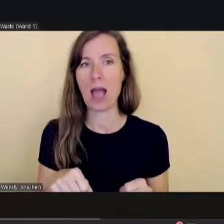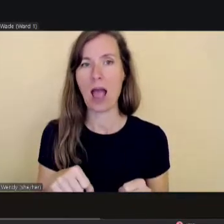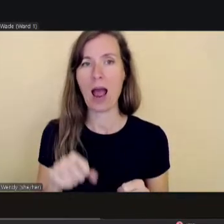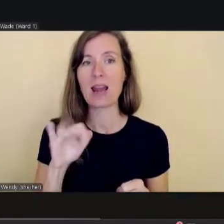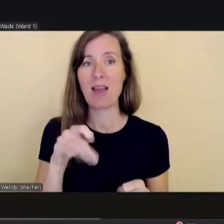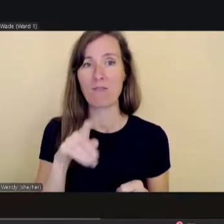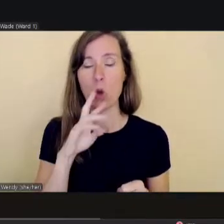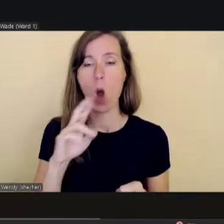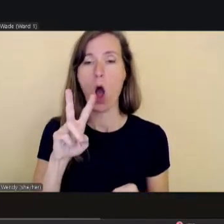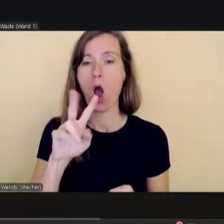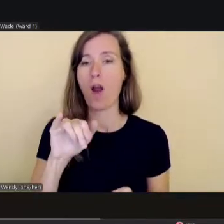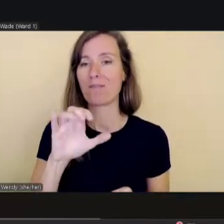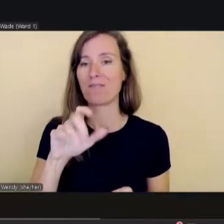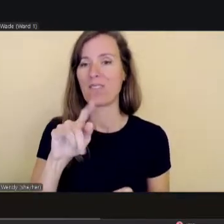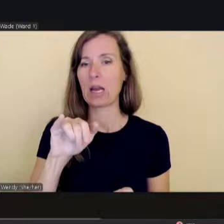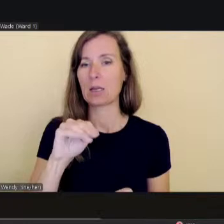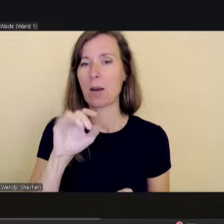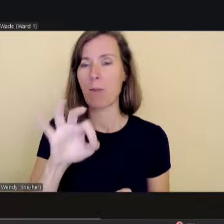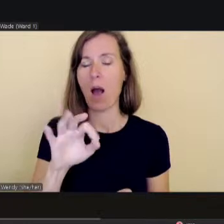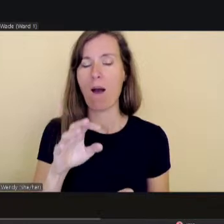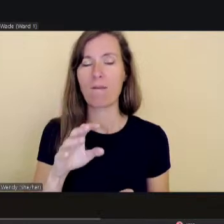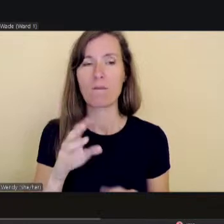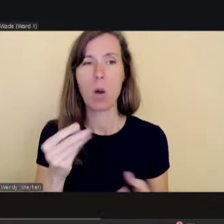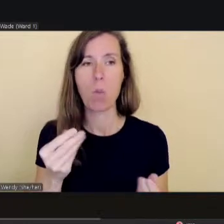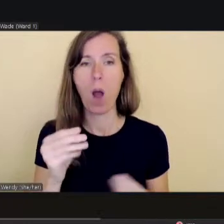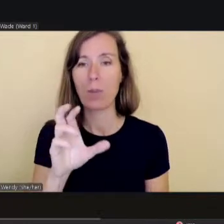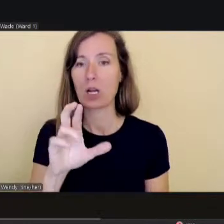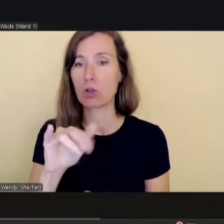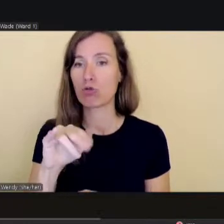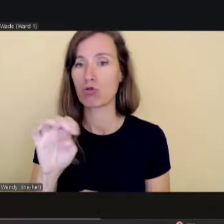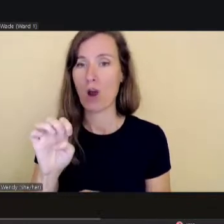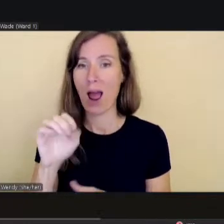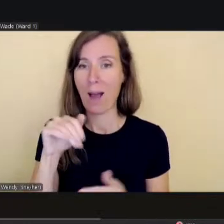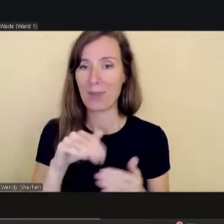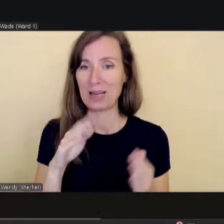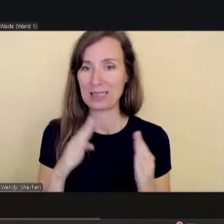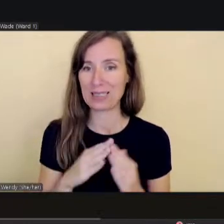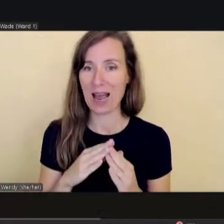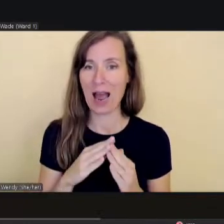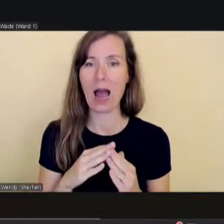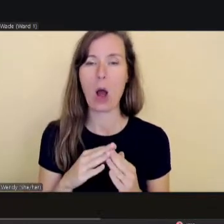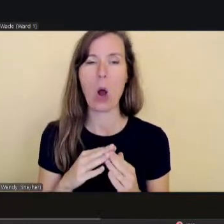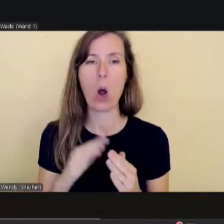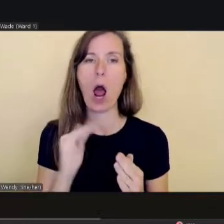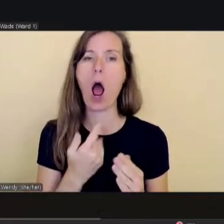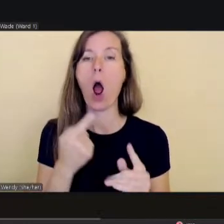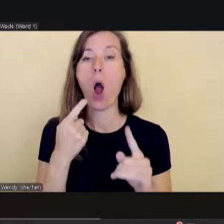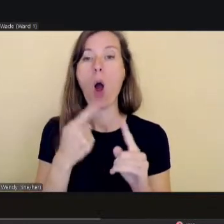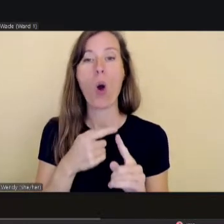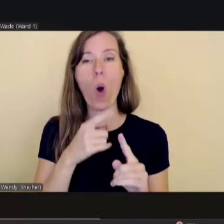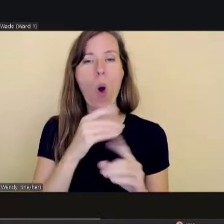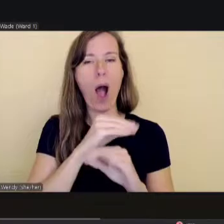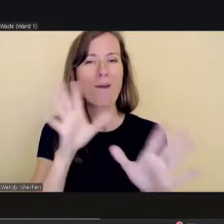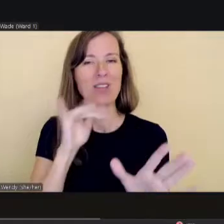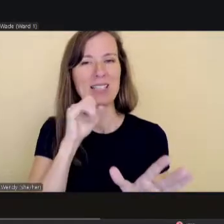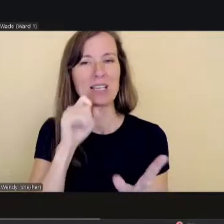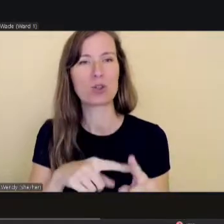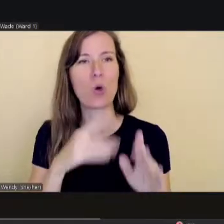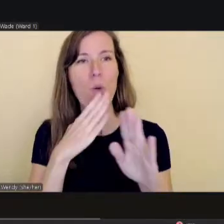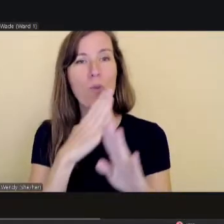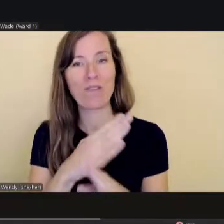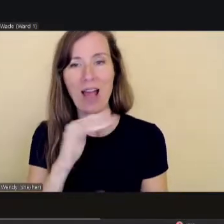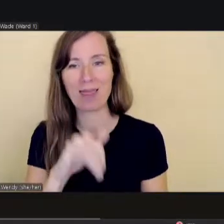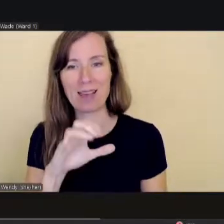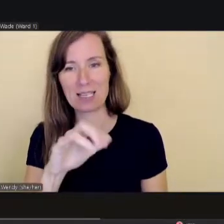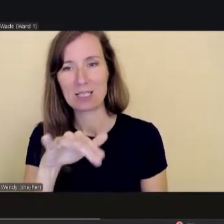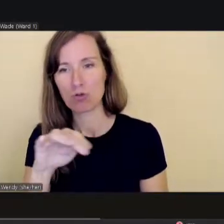a property crime in the town, we don't, obviously our goal is to prevent these crimes, but with Sergeant